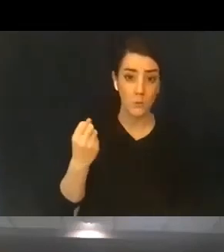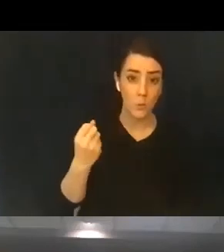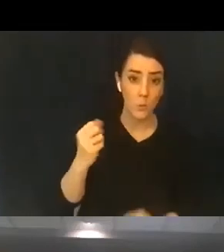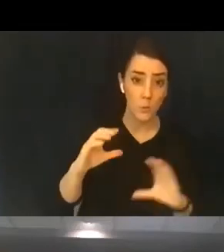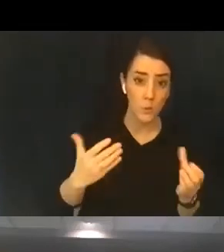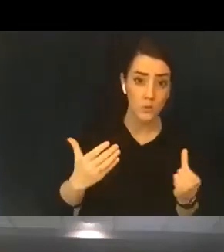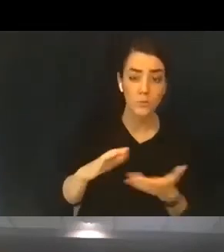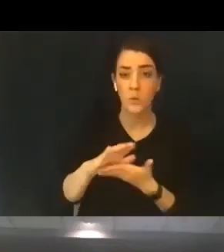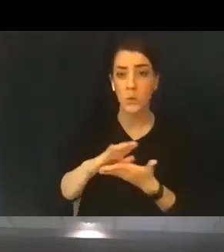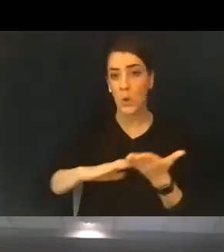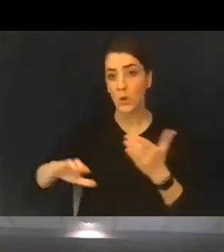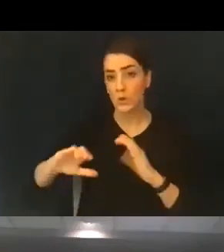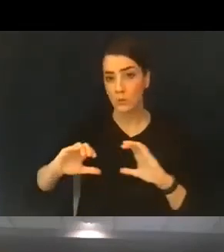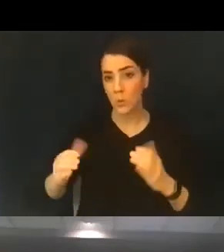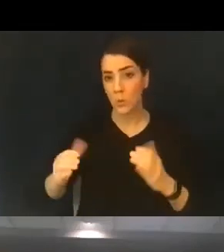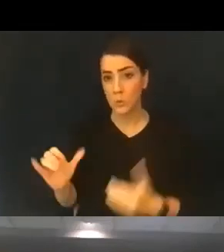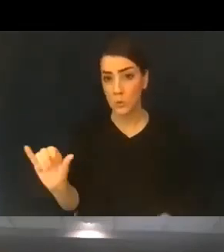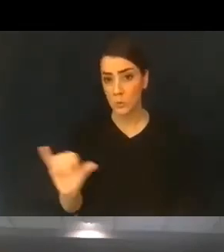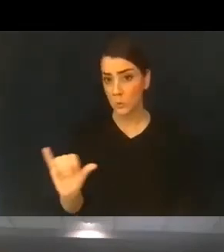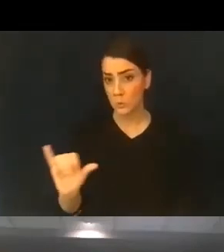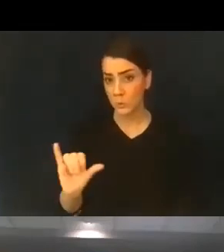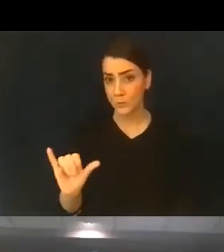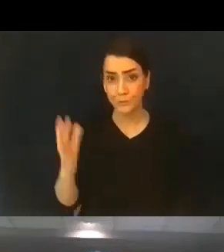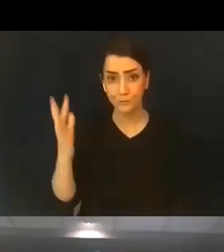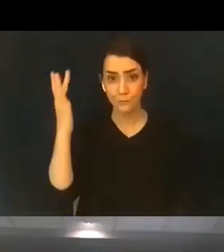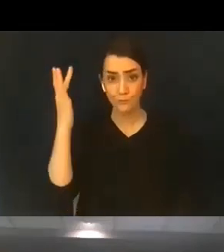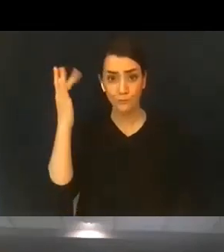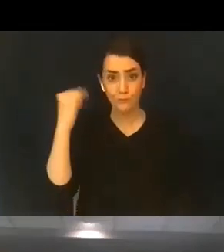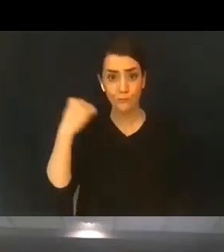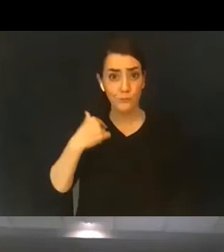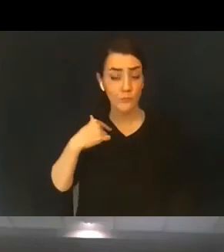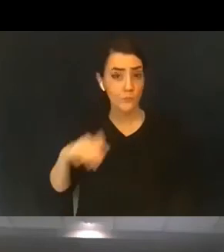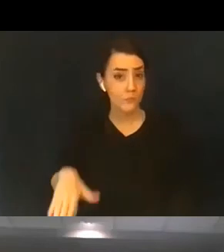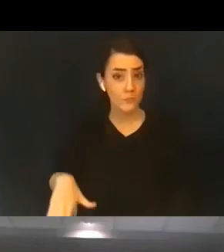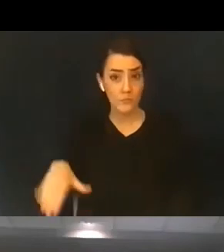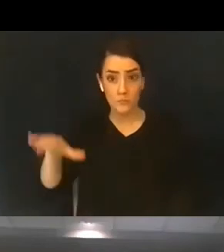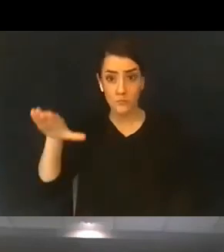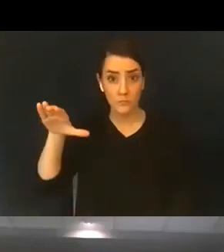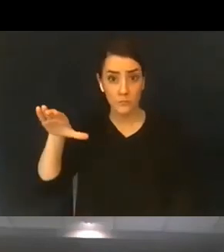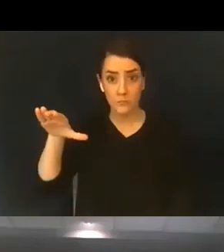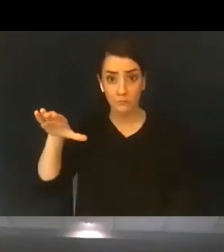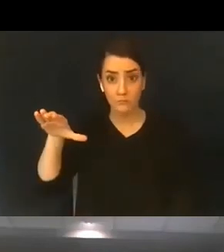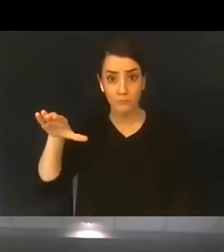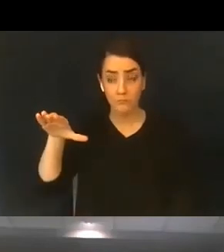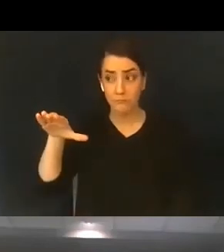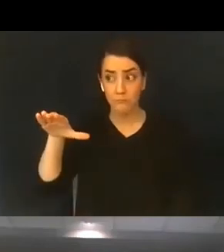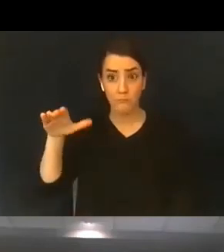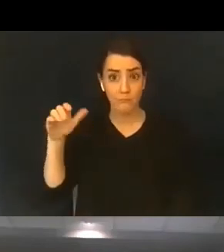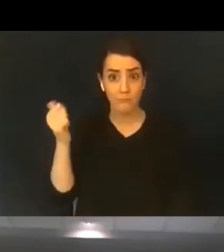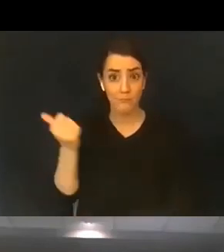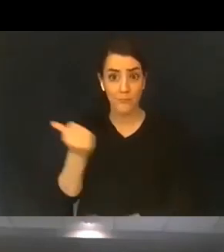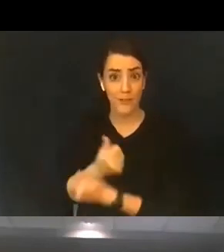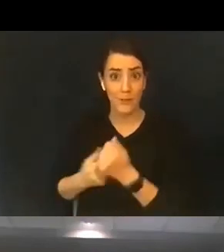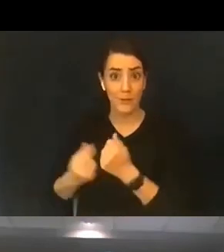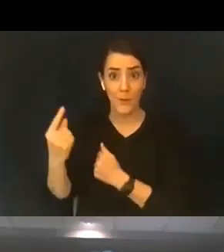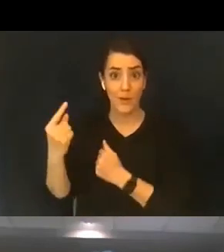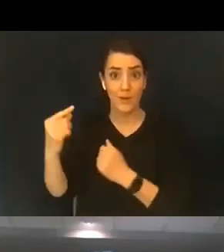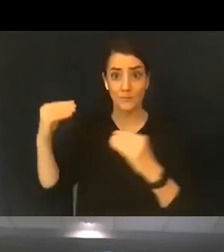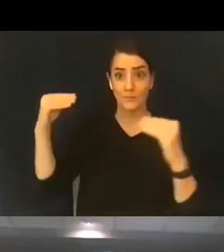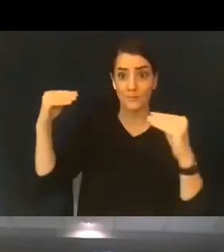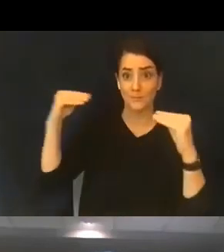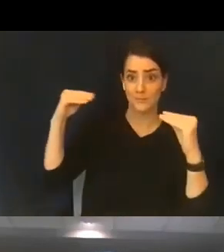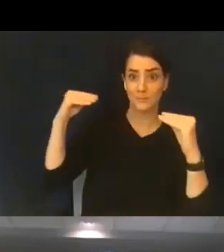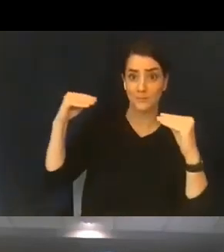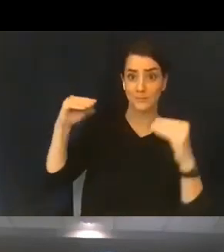and I didn't receive any education on Cambodian